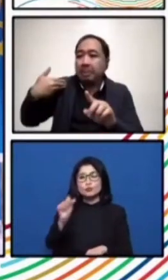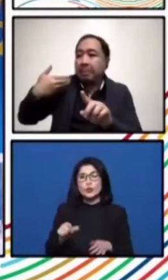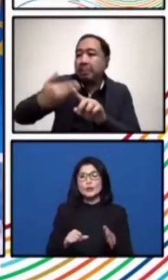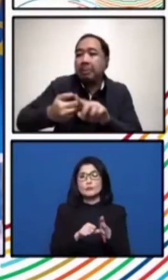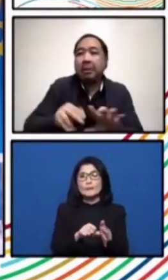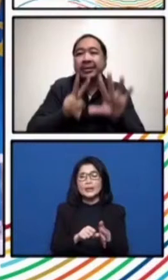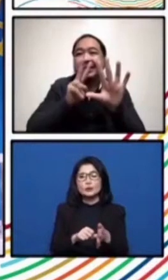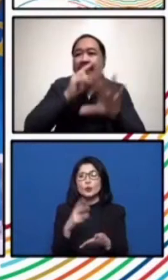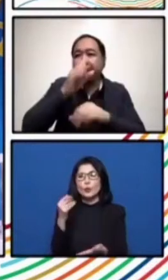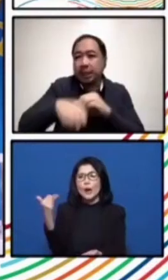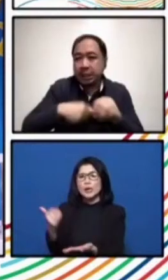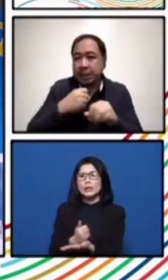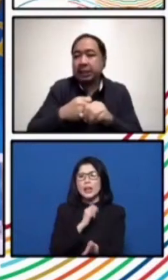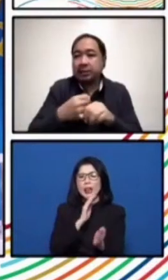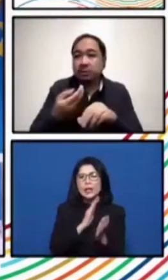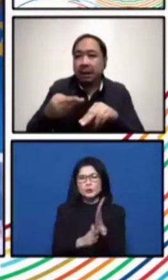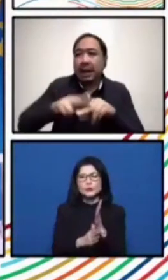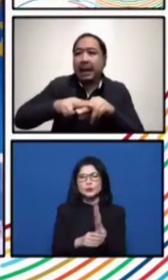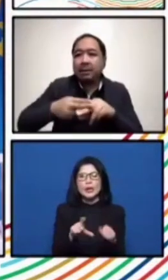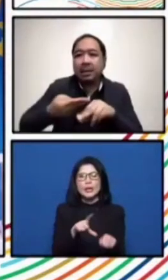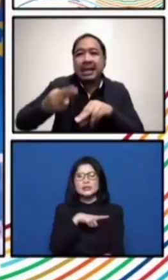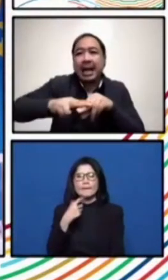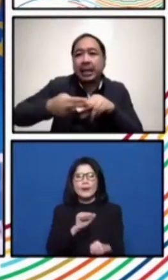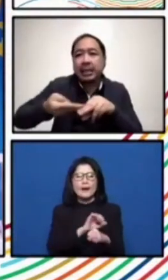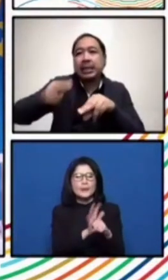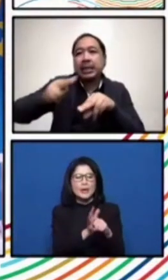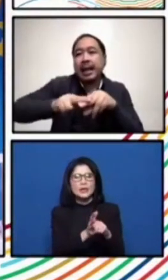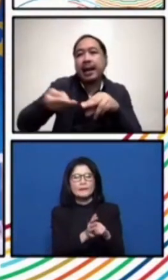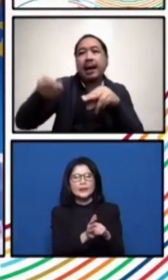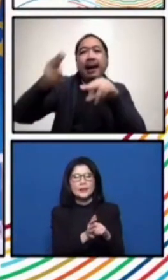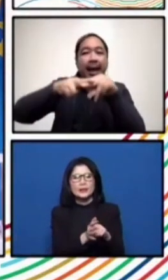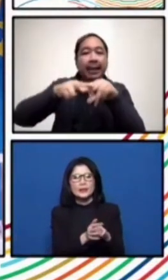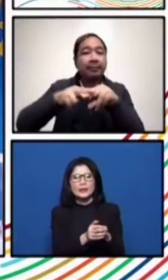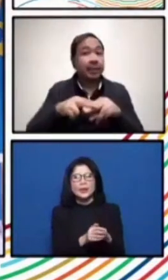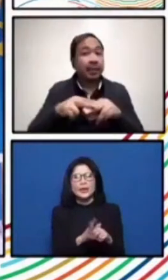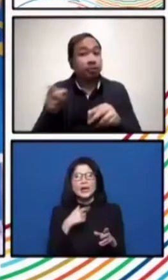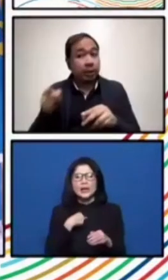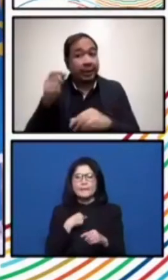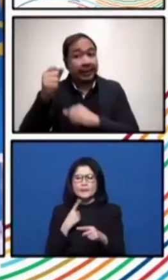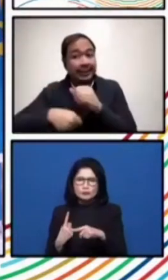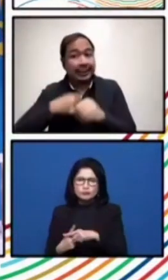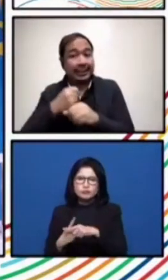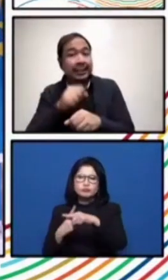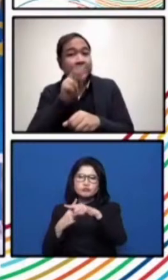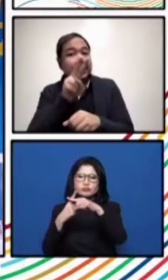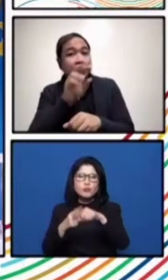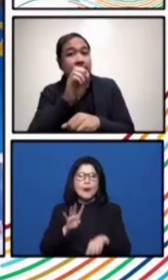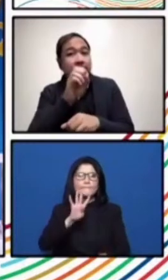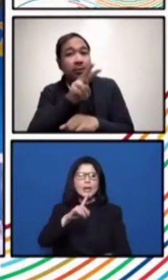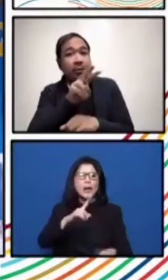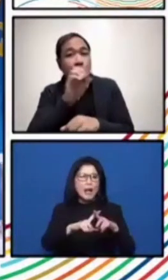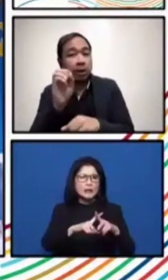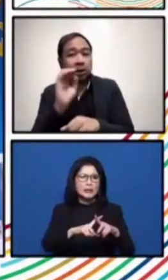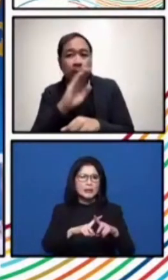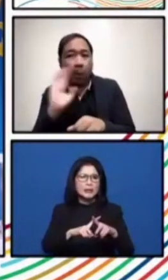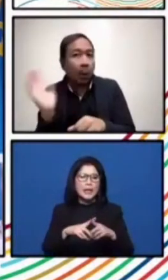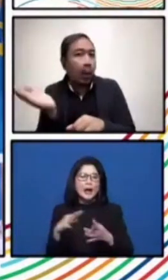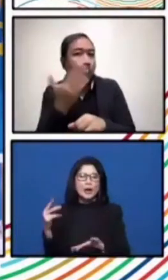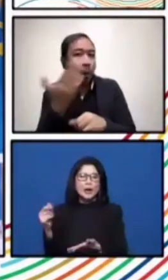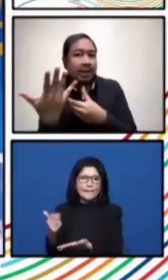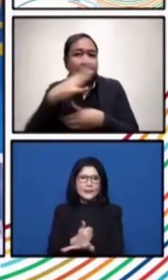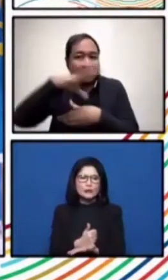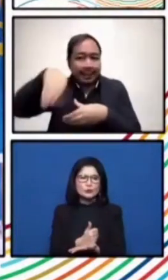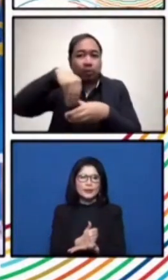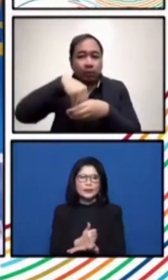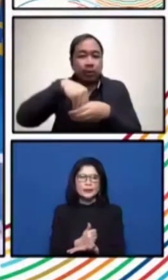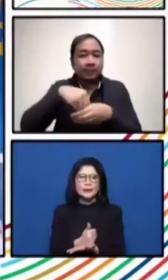increase the amount four times and by 2020 with making sure that everyone are not left behind we categorize